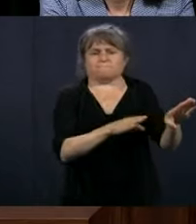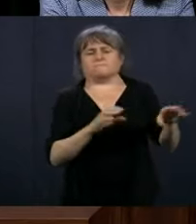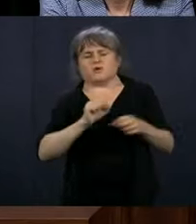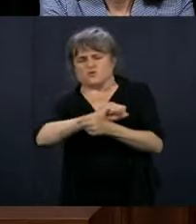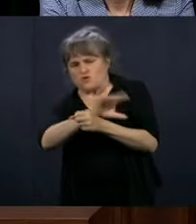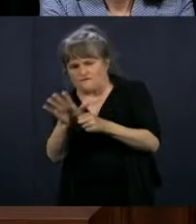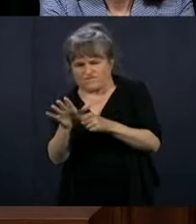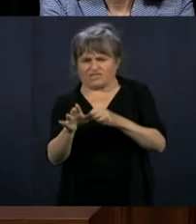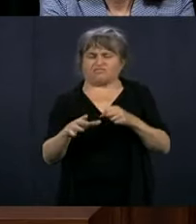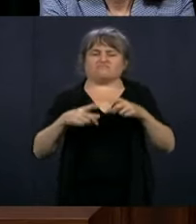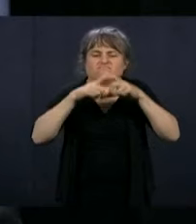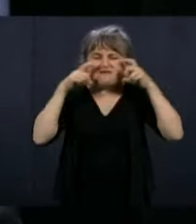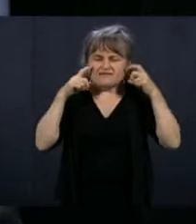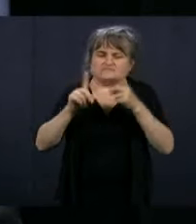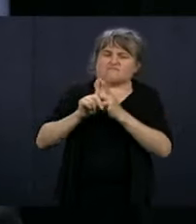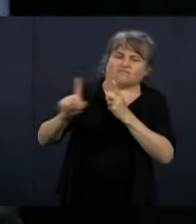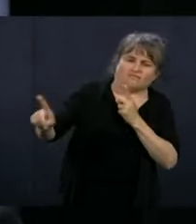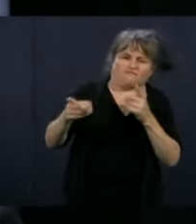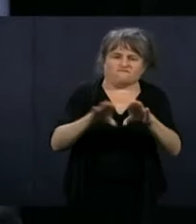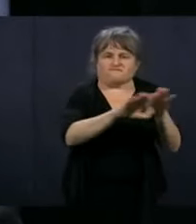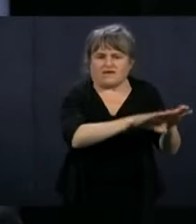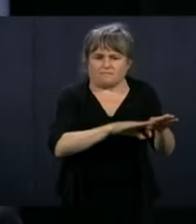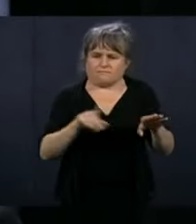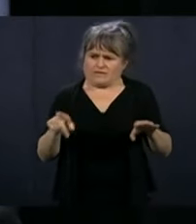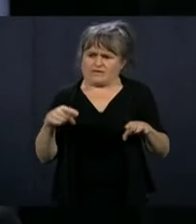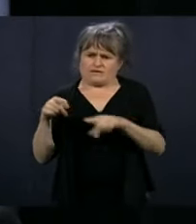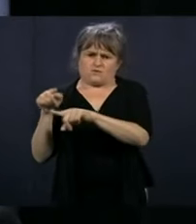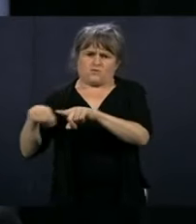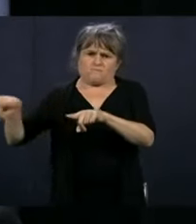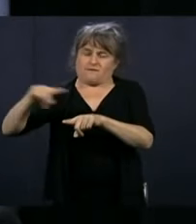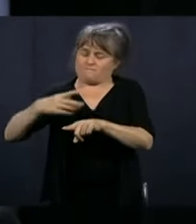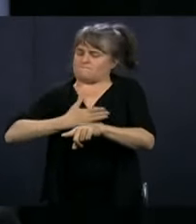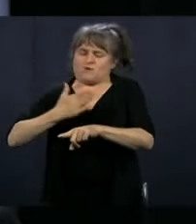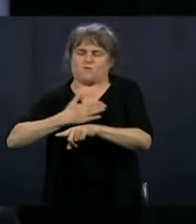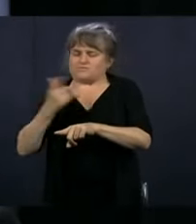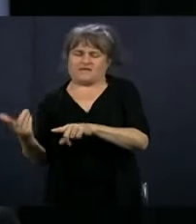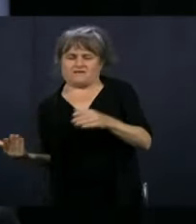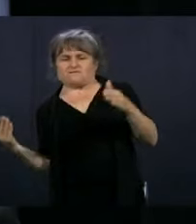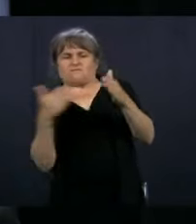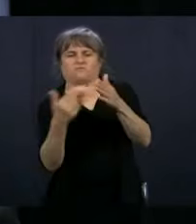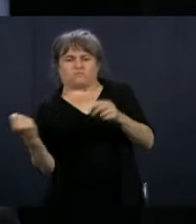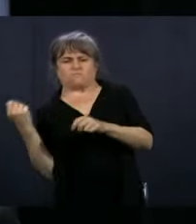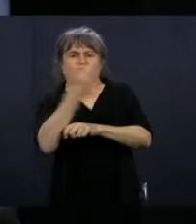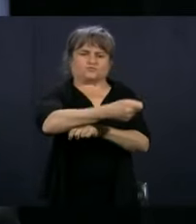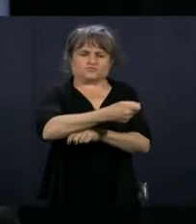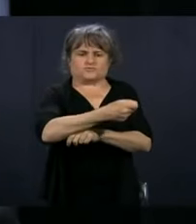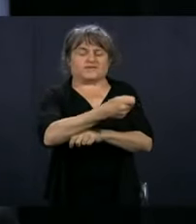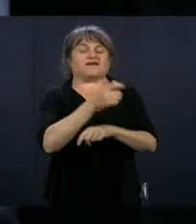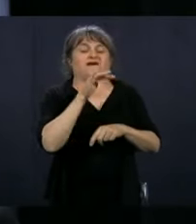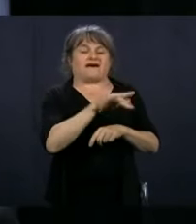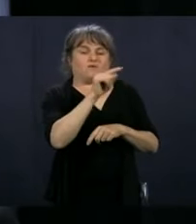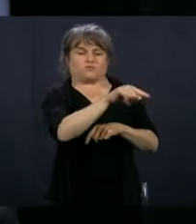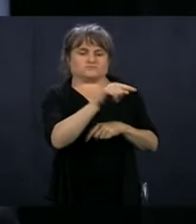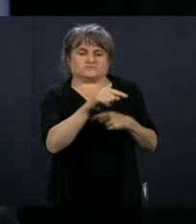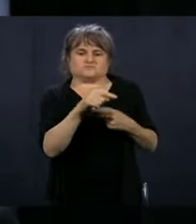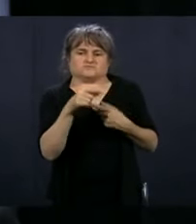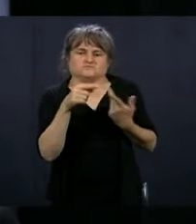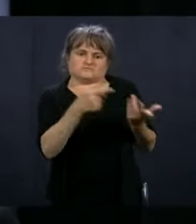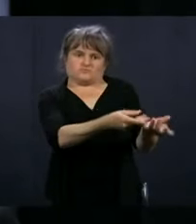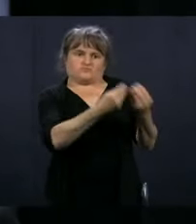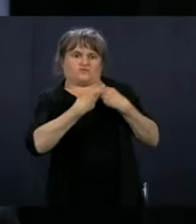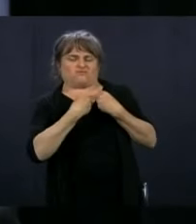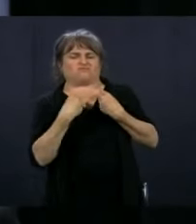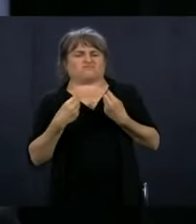the emergency law, and they want to create a lawsuit? Well, I think that the measures that we took were